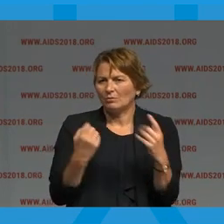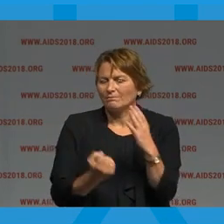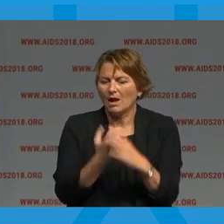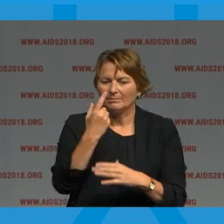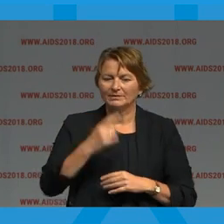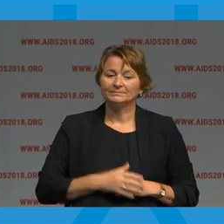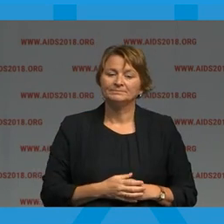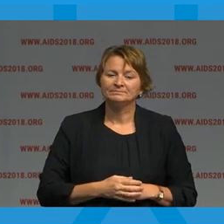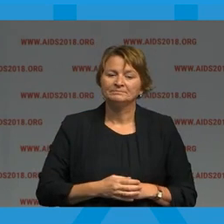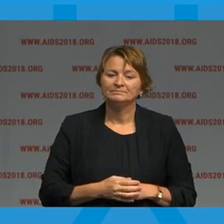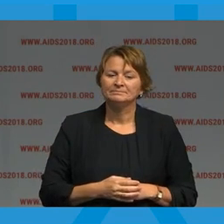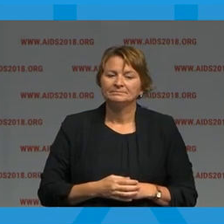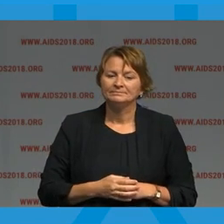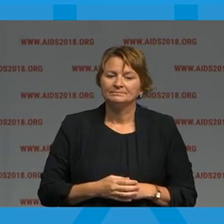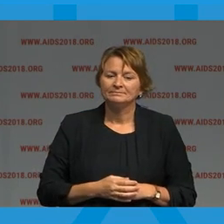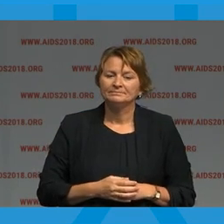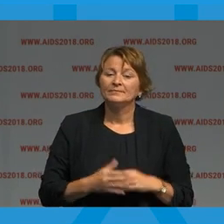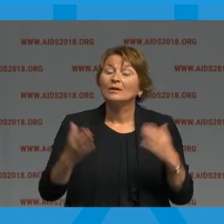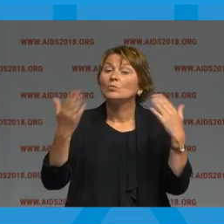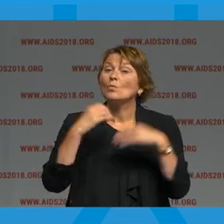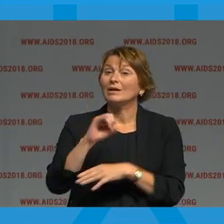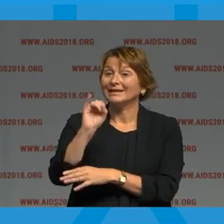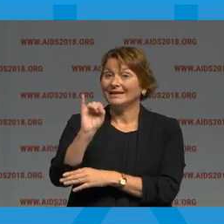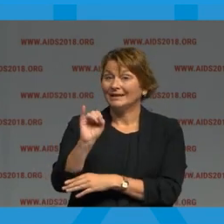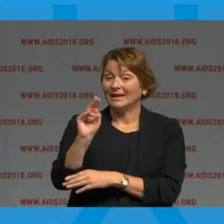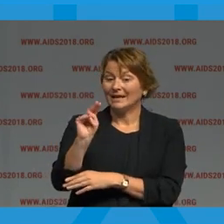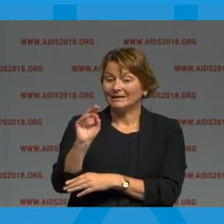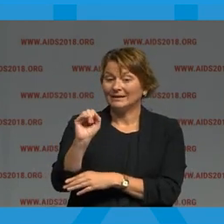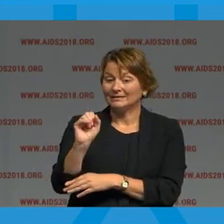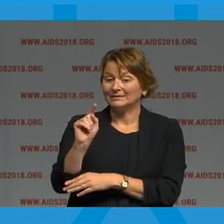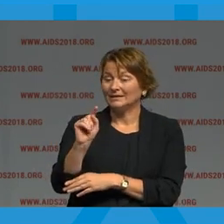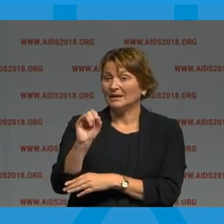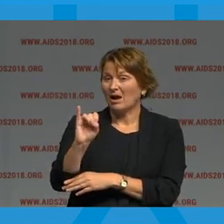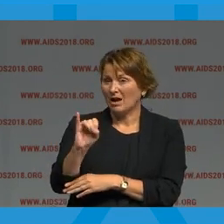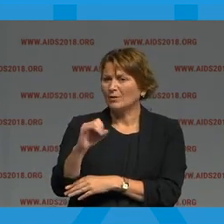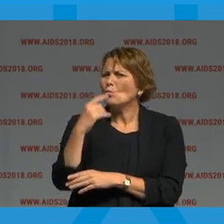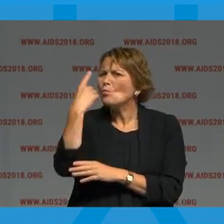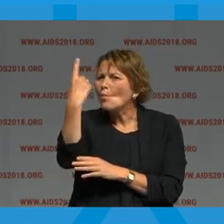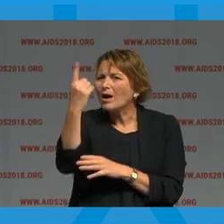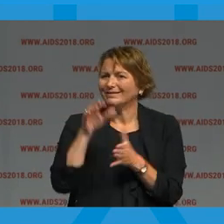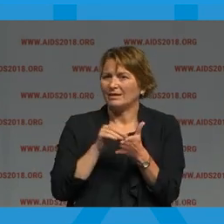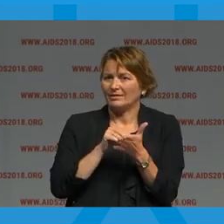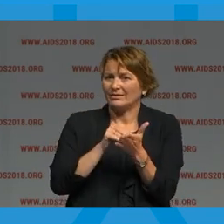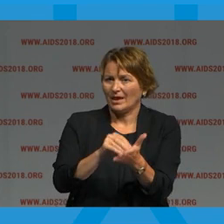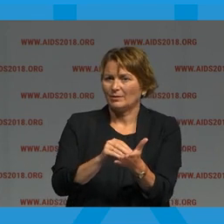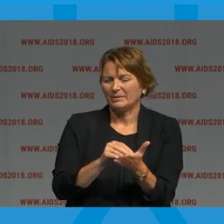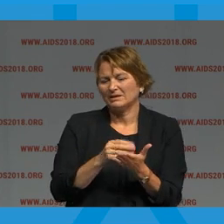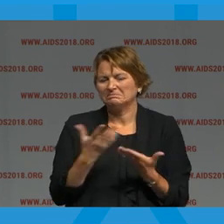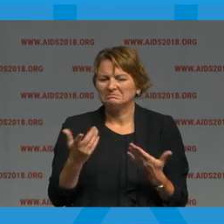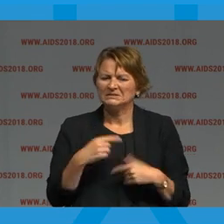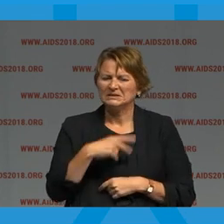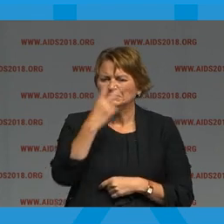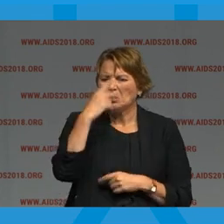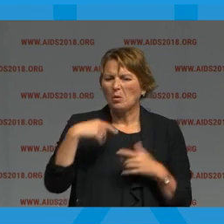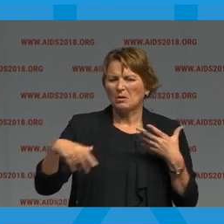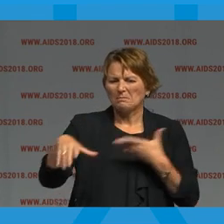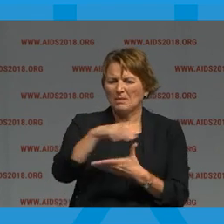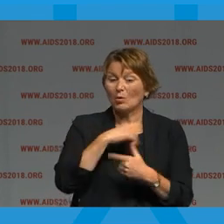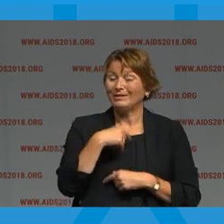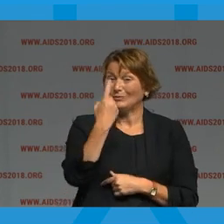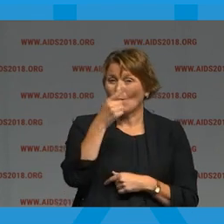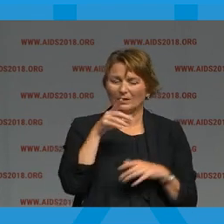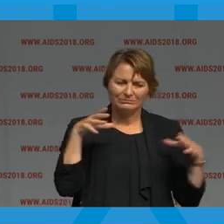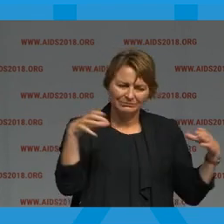What about integrase inhibitors monotherapy? Well, this has only been tested with dolutegravir. We have seen mixed results in